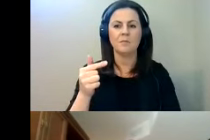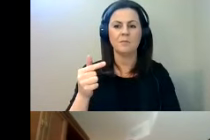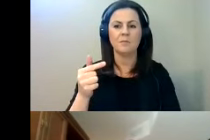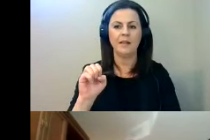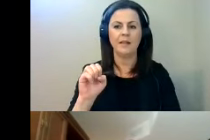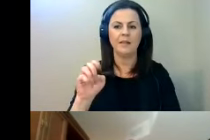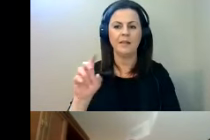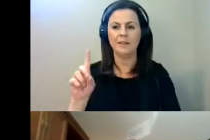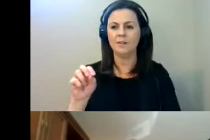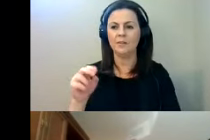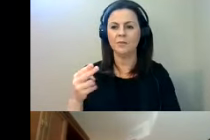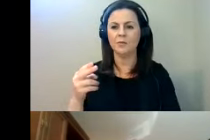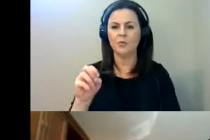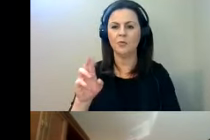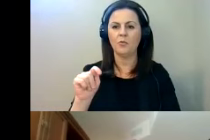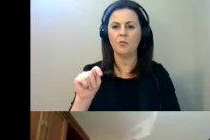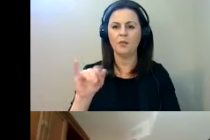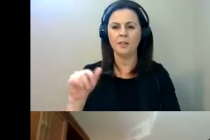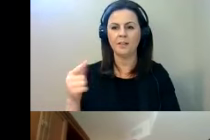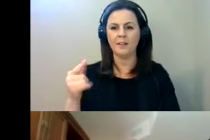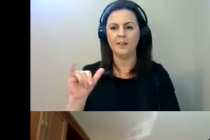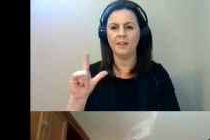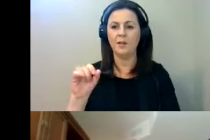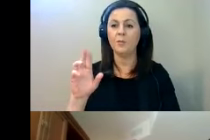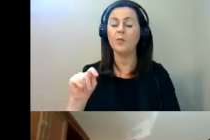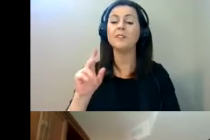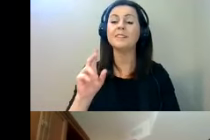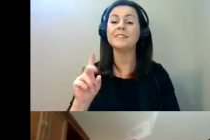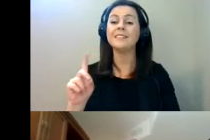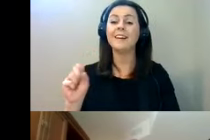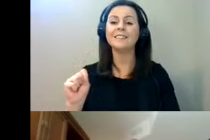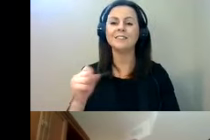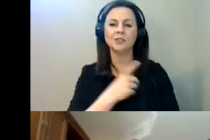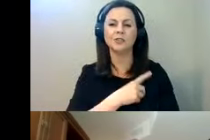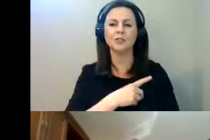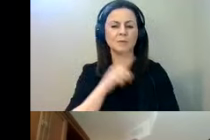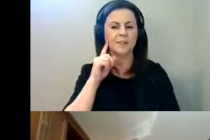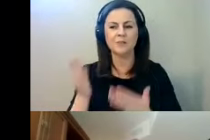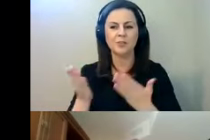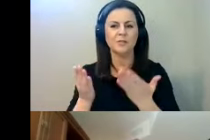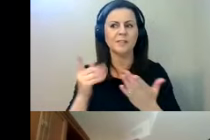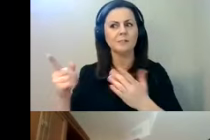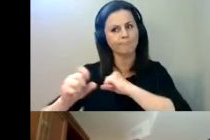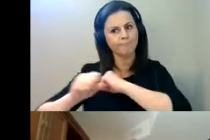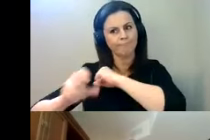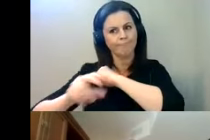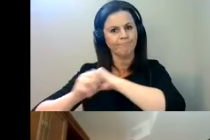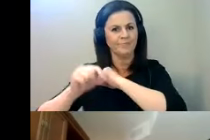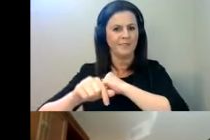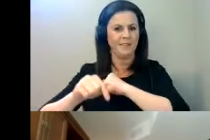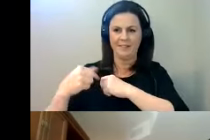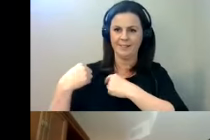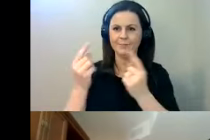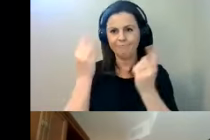us promote our webinars as well to the community. So we are going to cover a